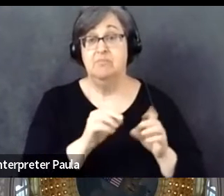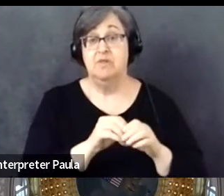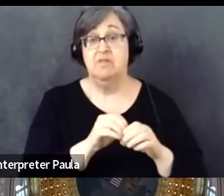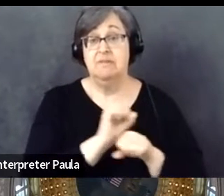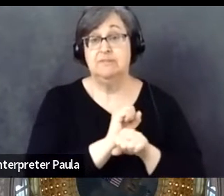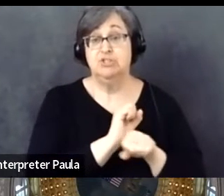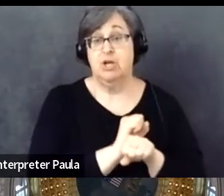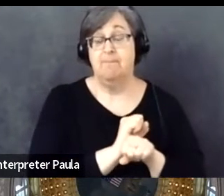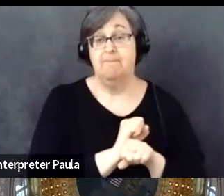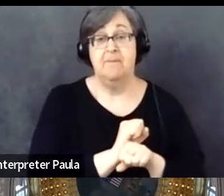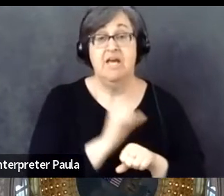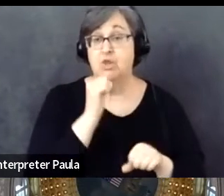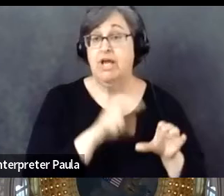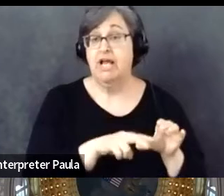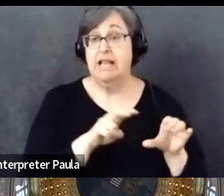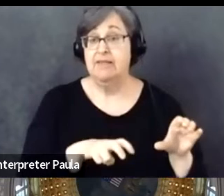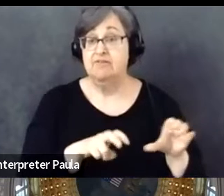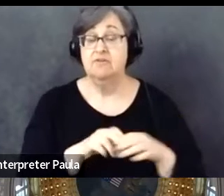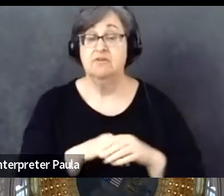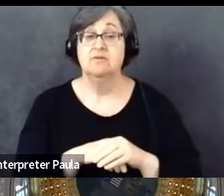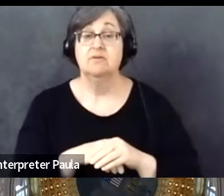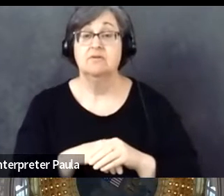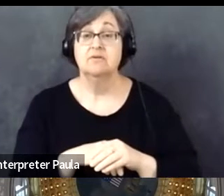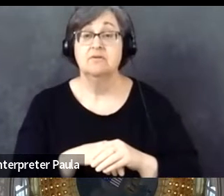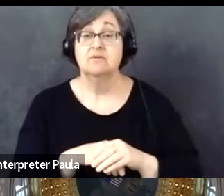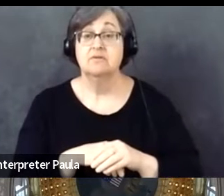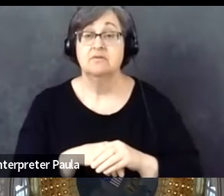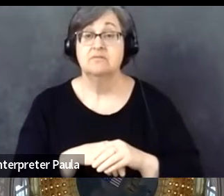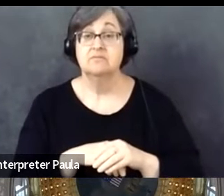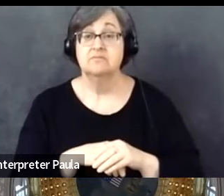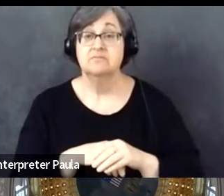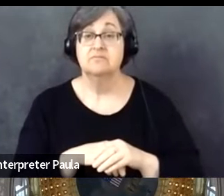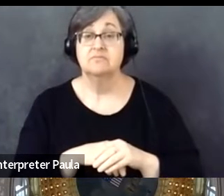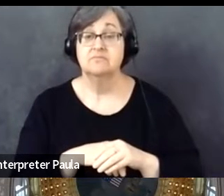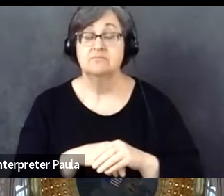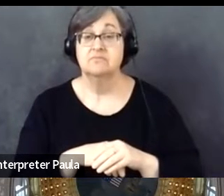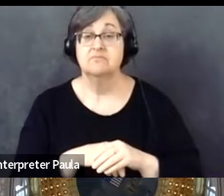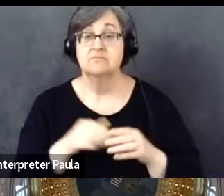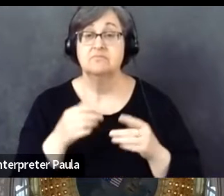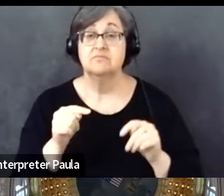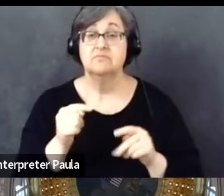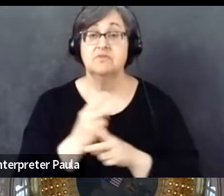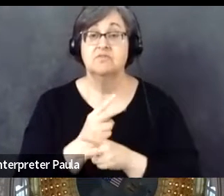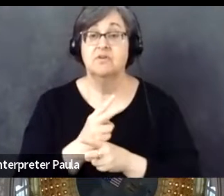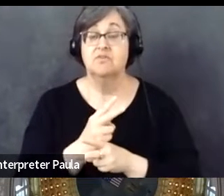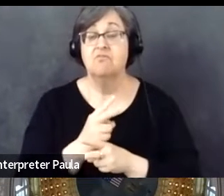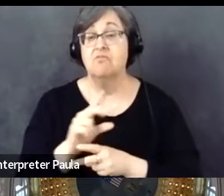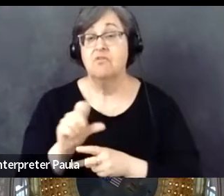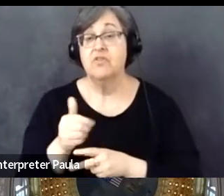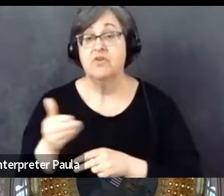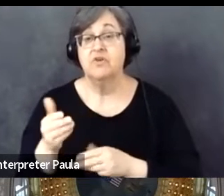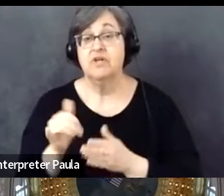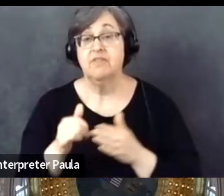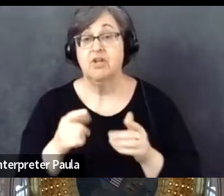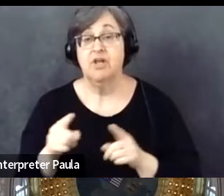and not leave the profession while they try to work out the rest of the things that